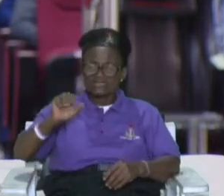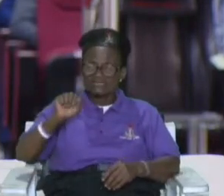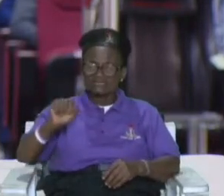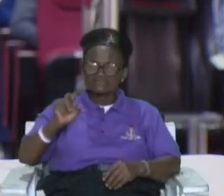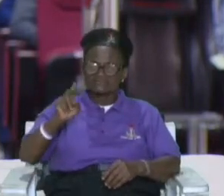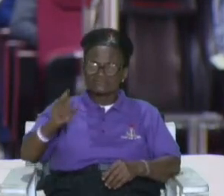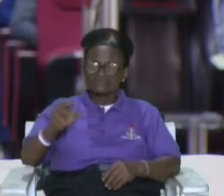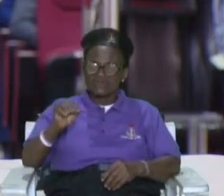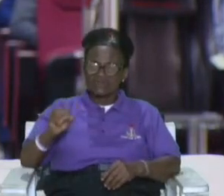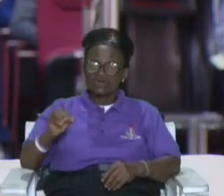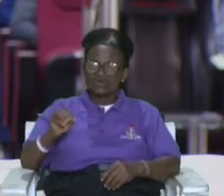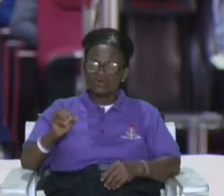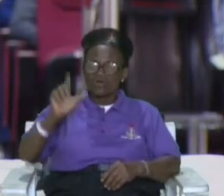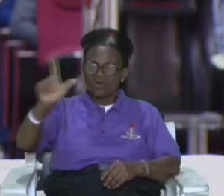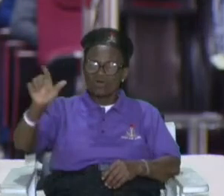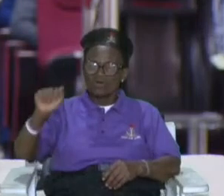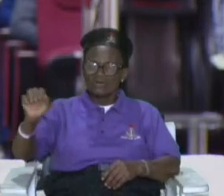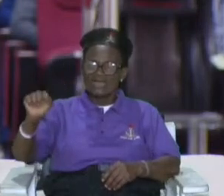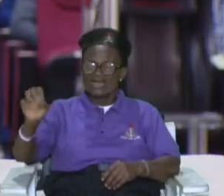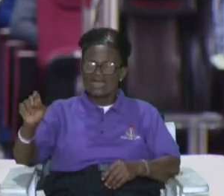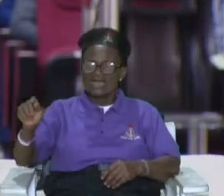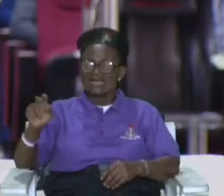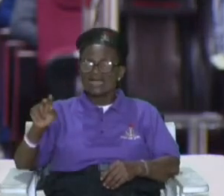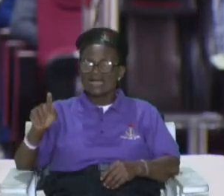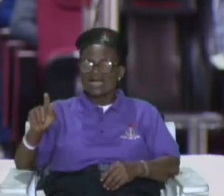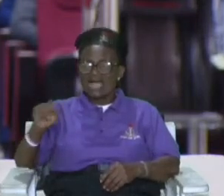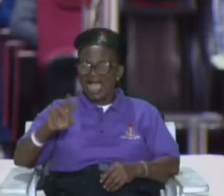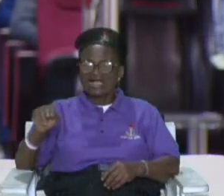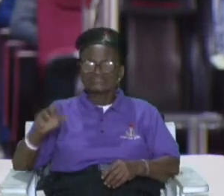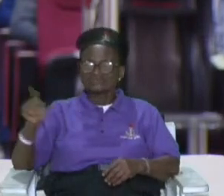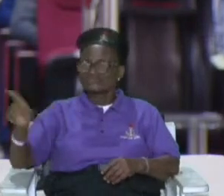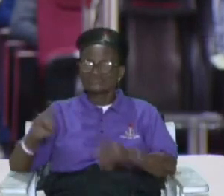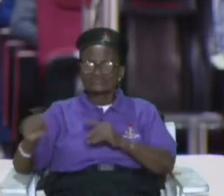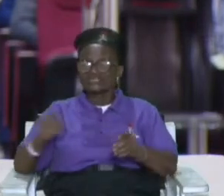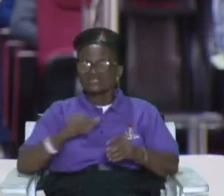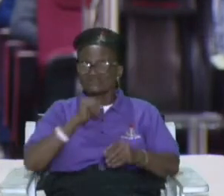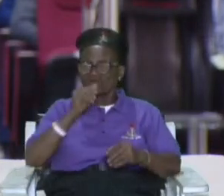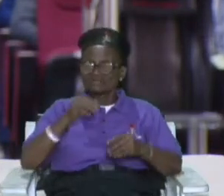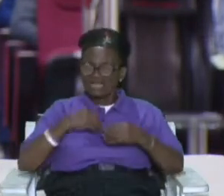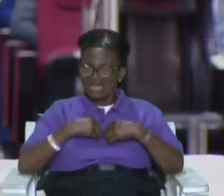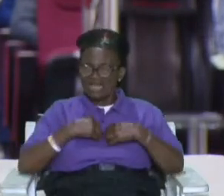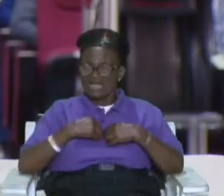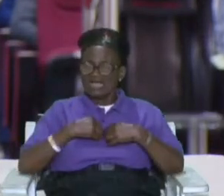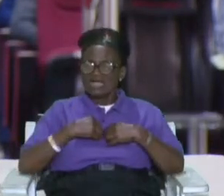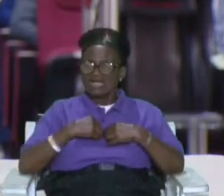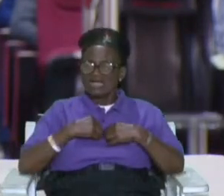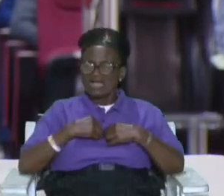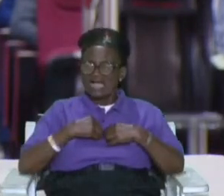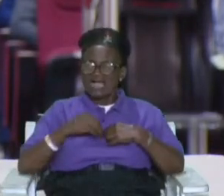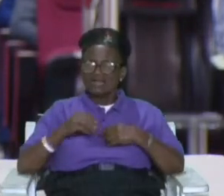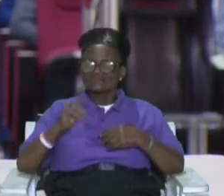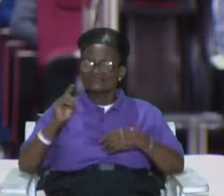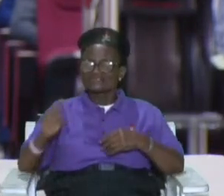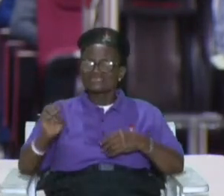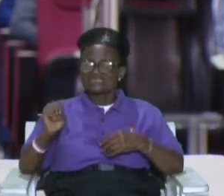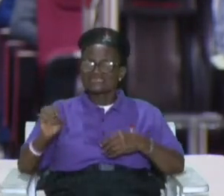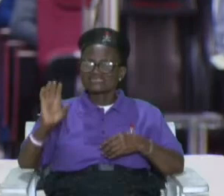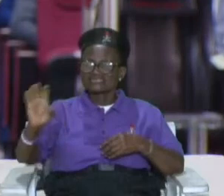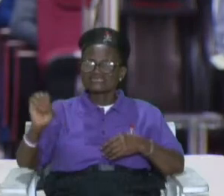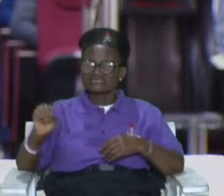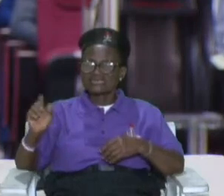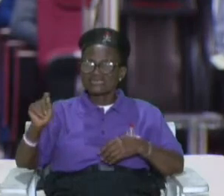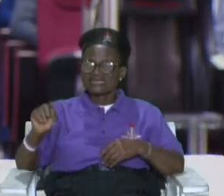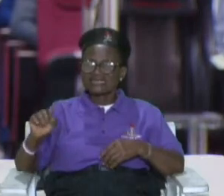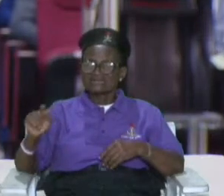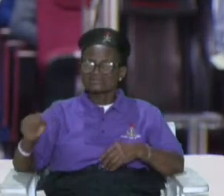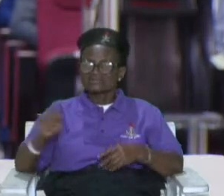didn't even have the decency of inviting me for an interview. If you are not going to give me, that's no problem. But you